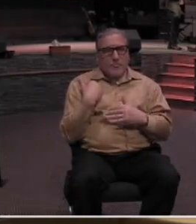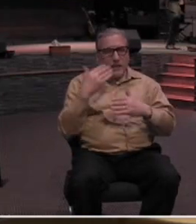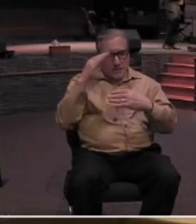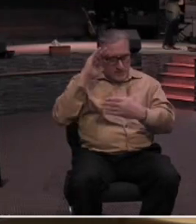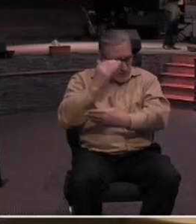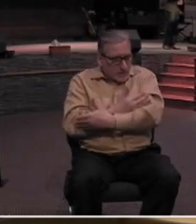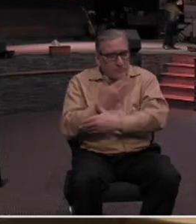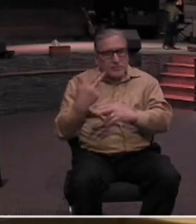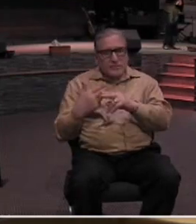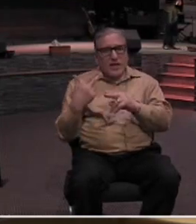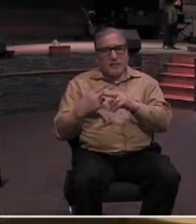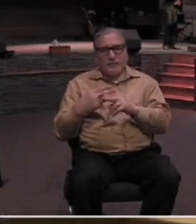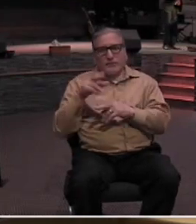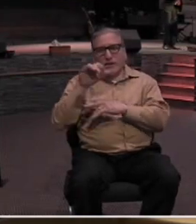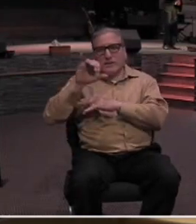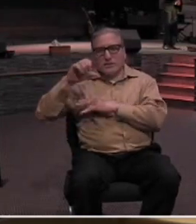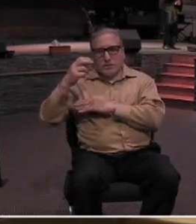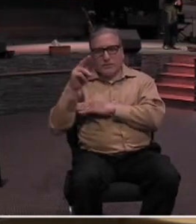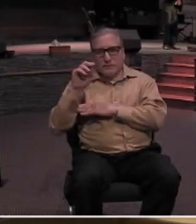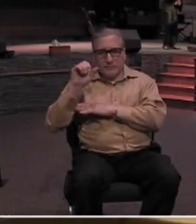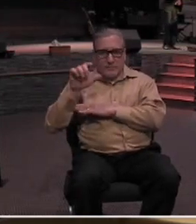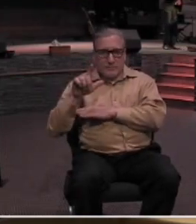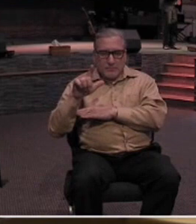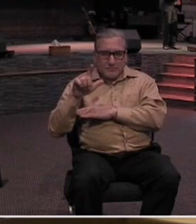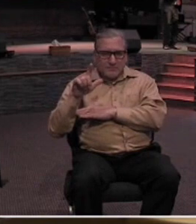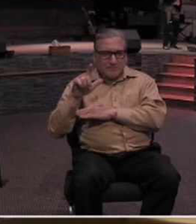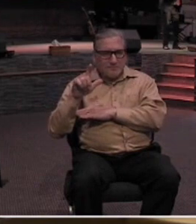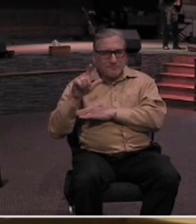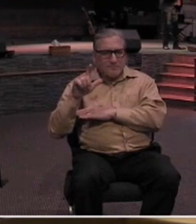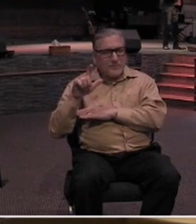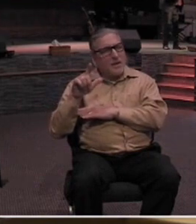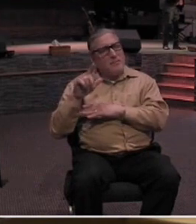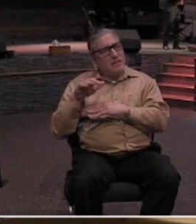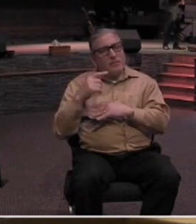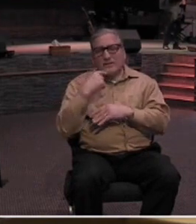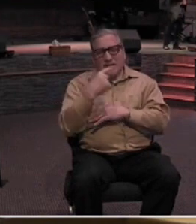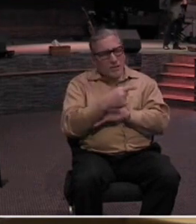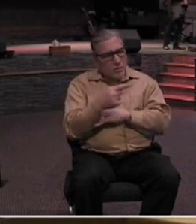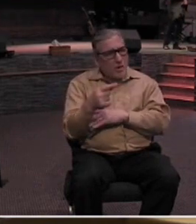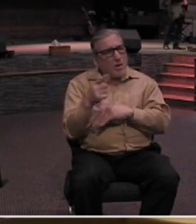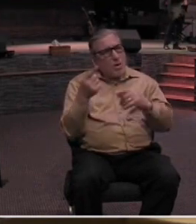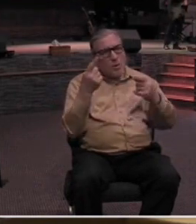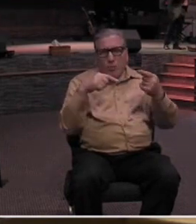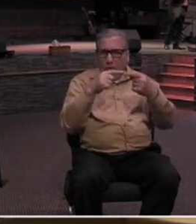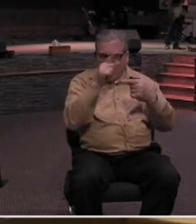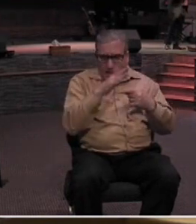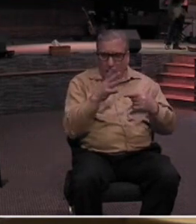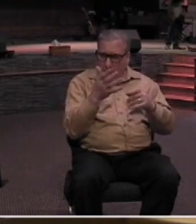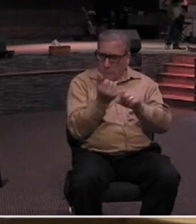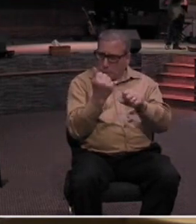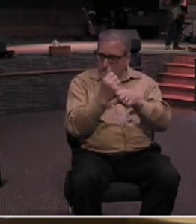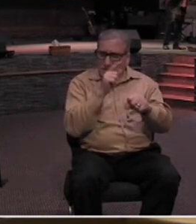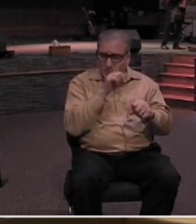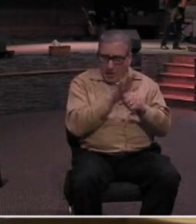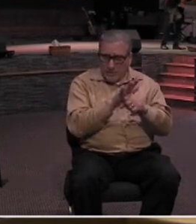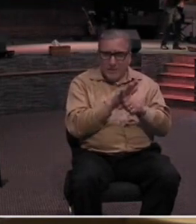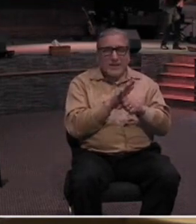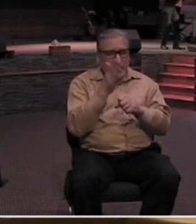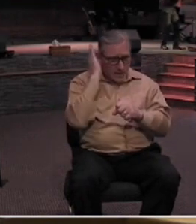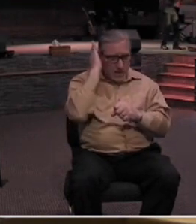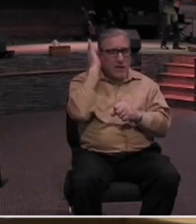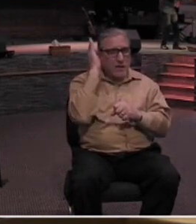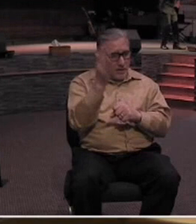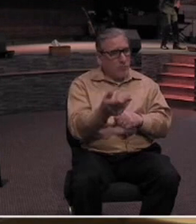son by the name of Ishmael. But I come to tell somebody that when God makes you a promise, he